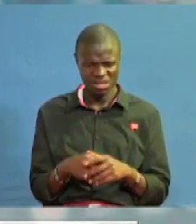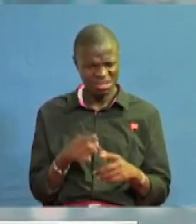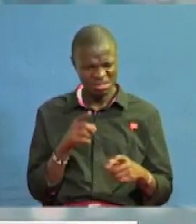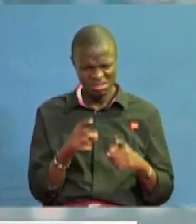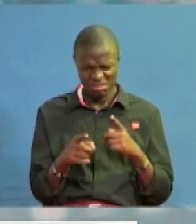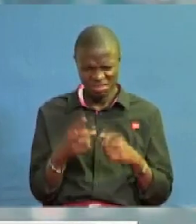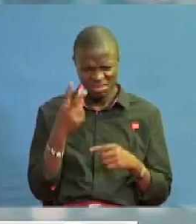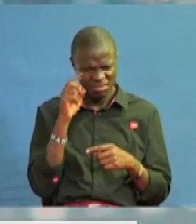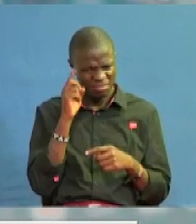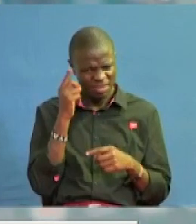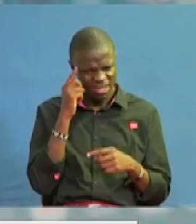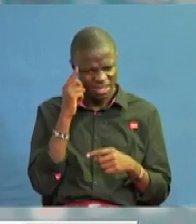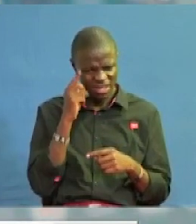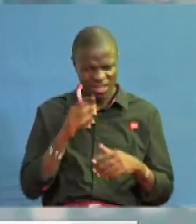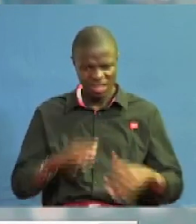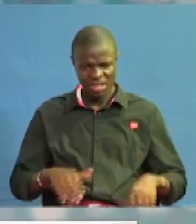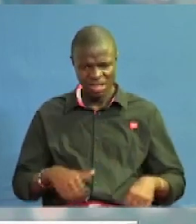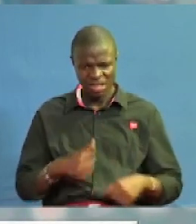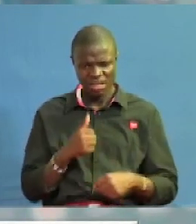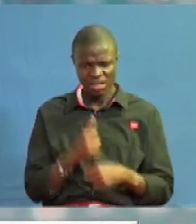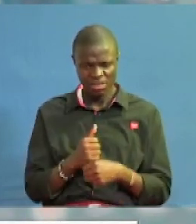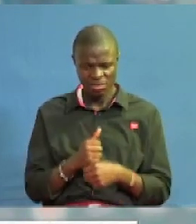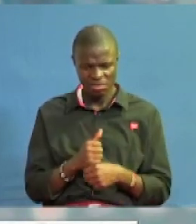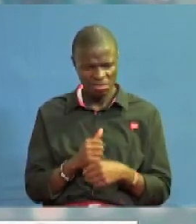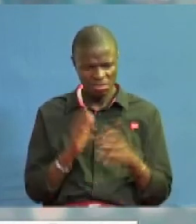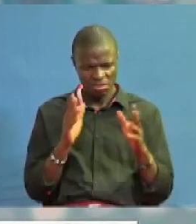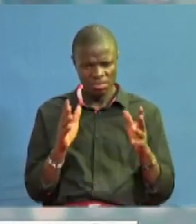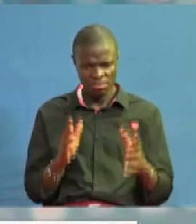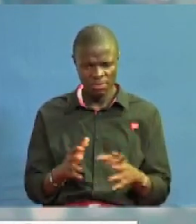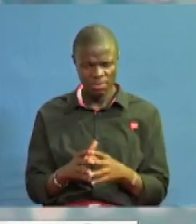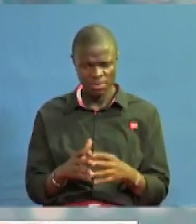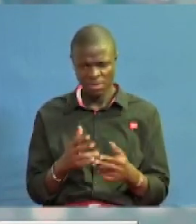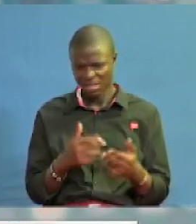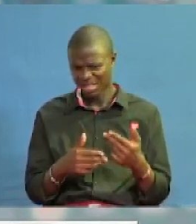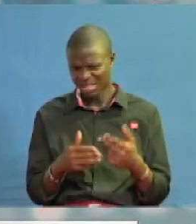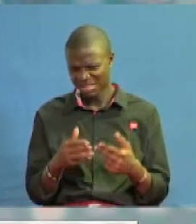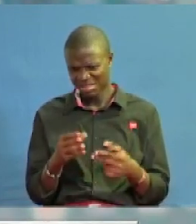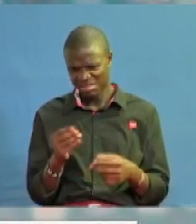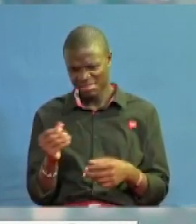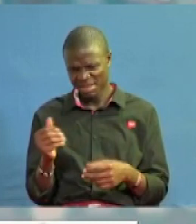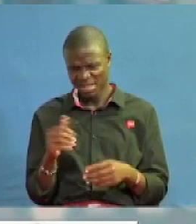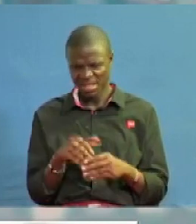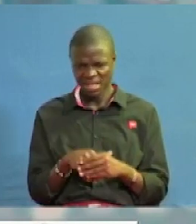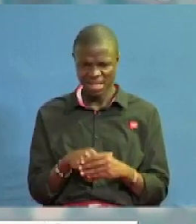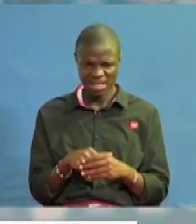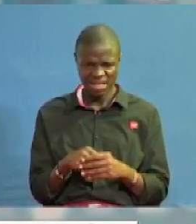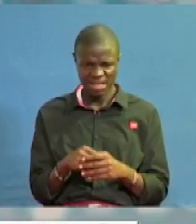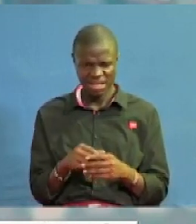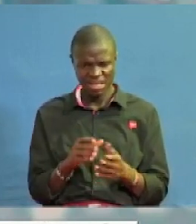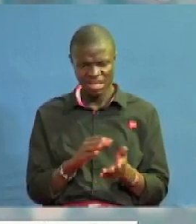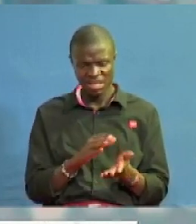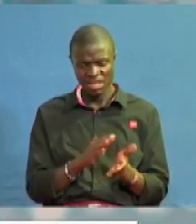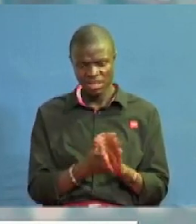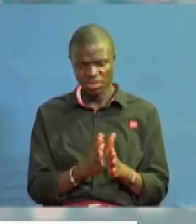might probably want to ask me, how do people make money in stocks? Yeah. Or in the securities exchange, in the stock Right. market, right?